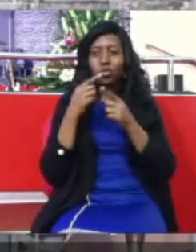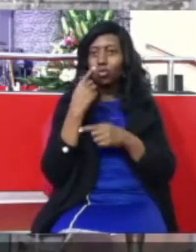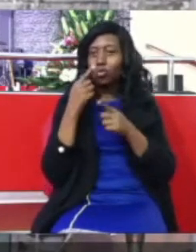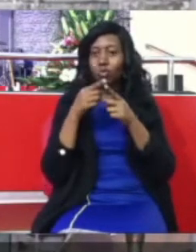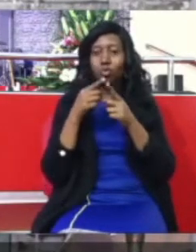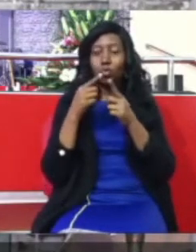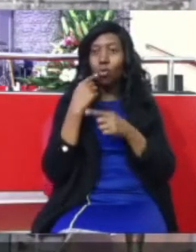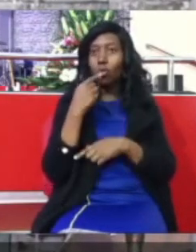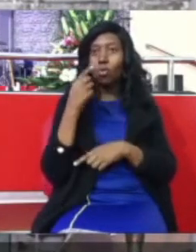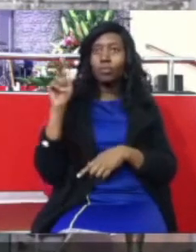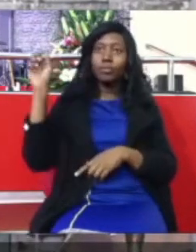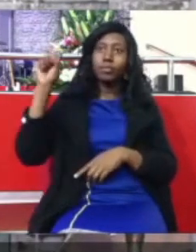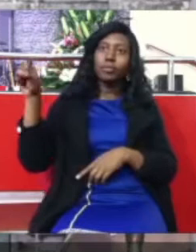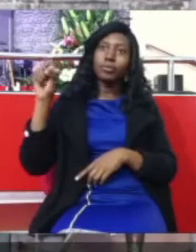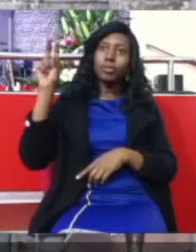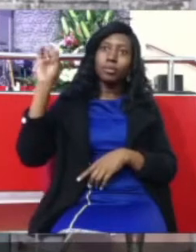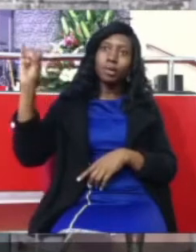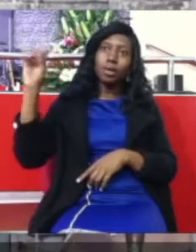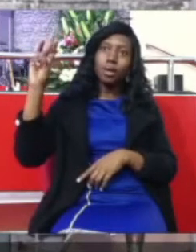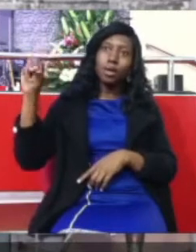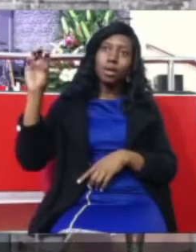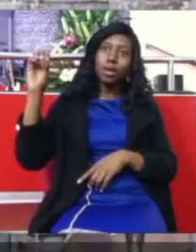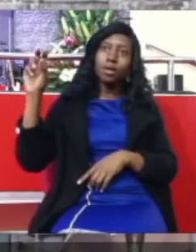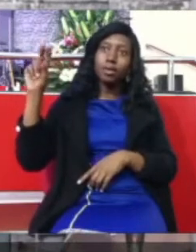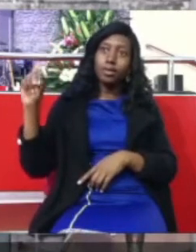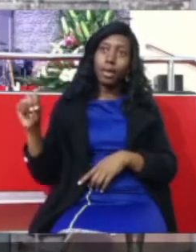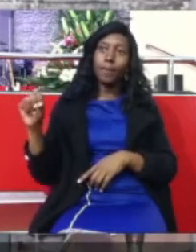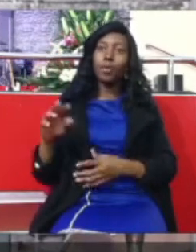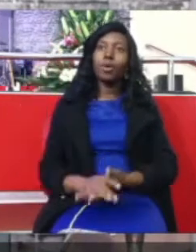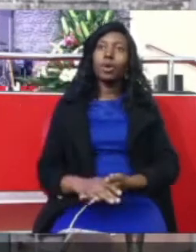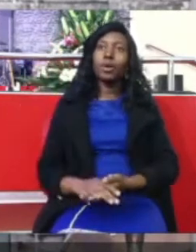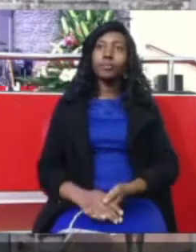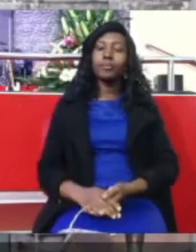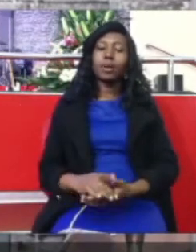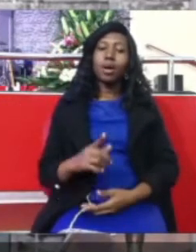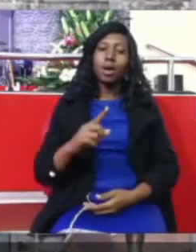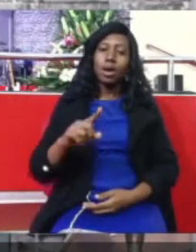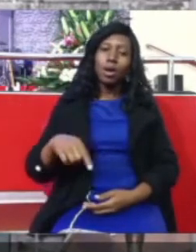out into the deep." Tell your neighbor, "Launch out into the deep."